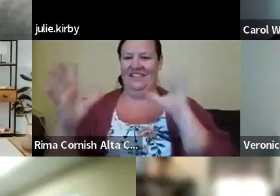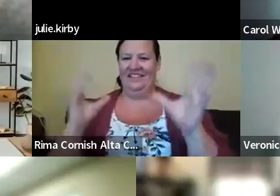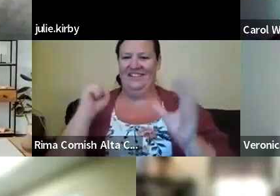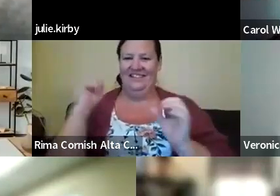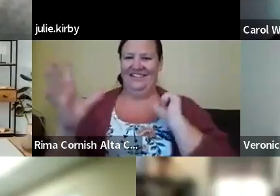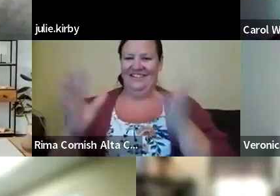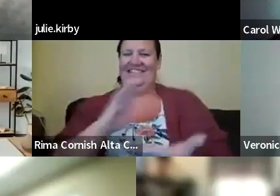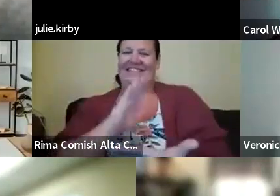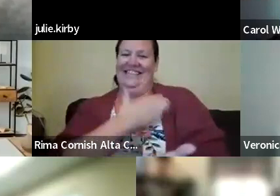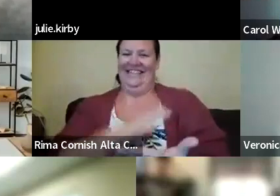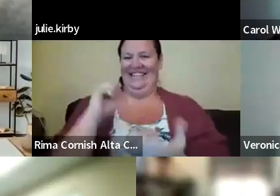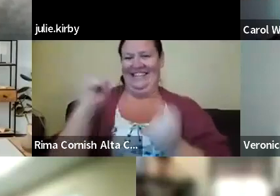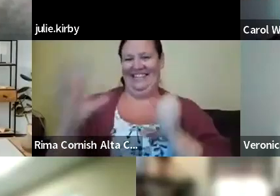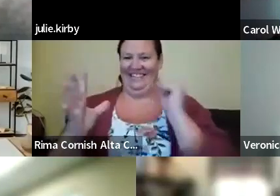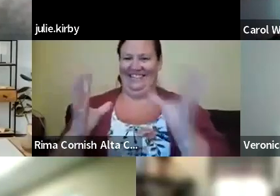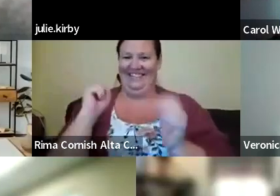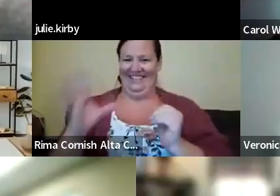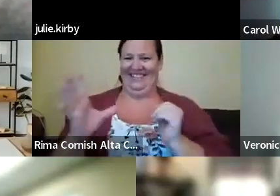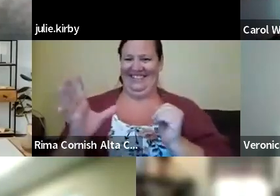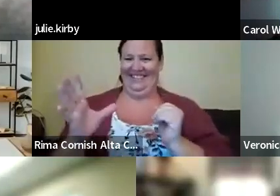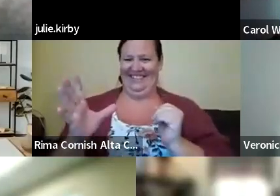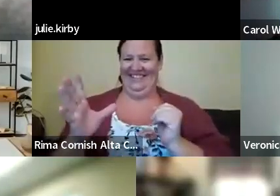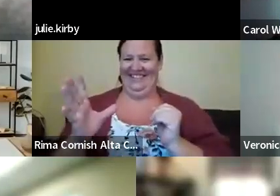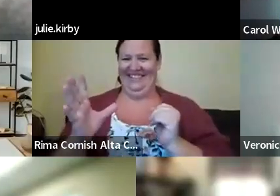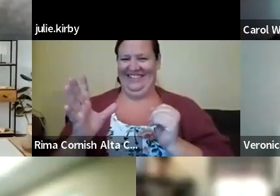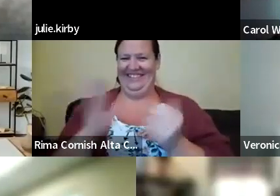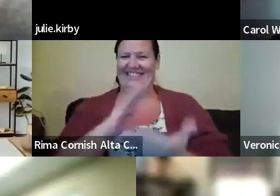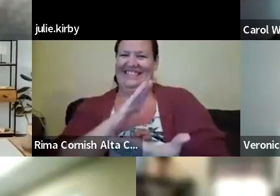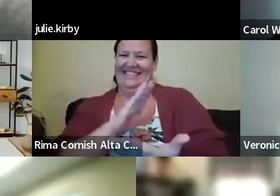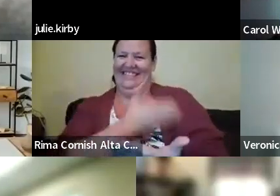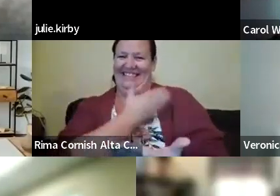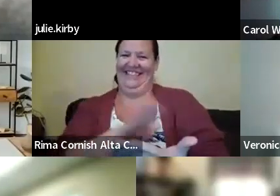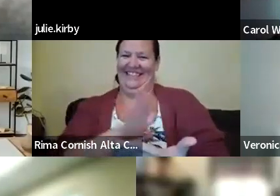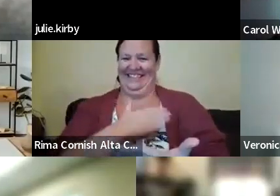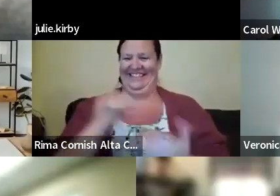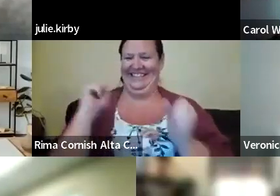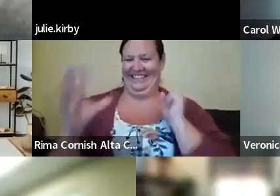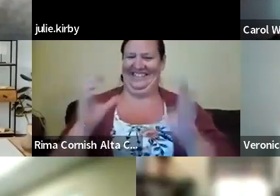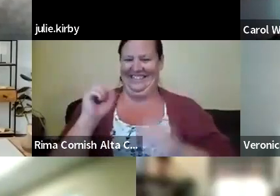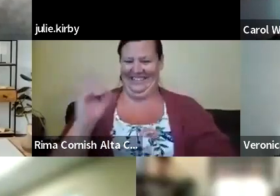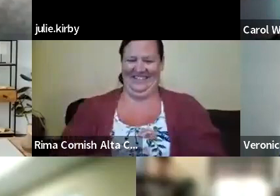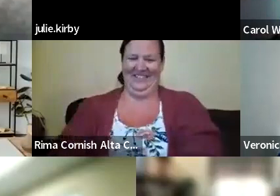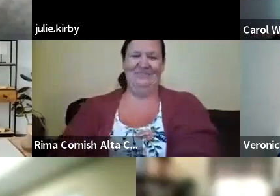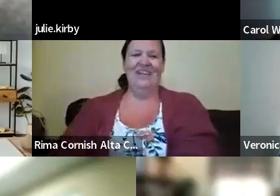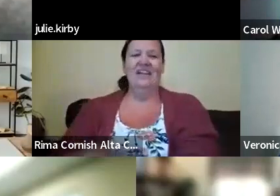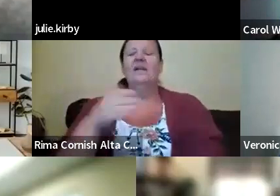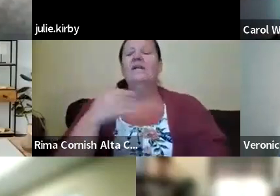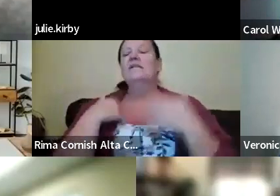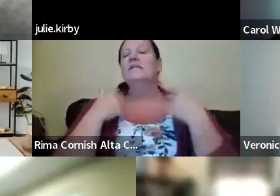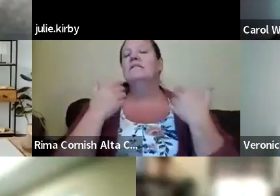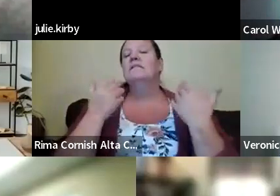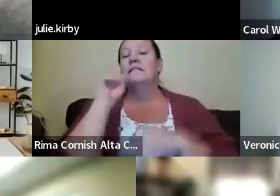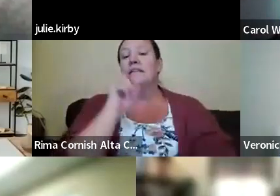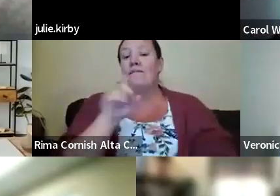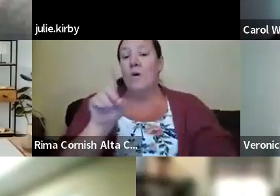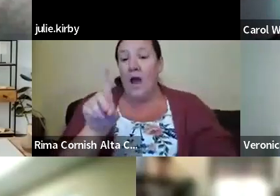it. So it's like you're throwing out punches. Yeah. So music sign. So that's when you're going to